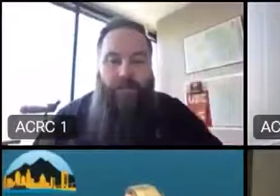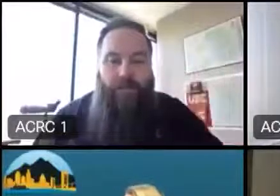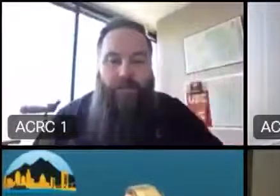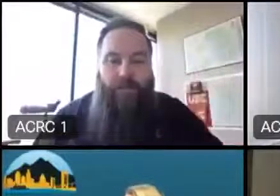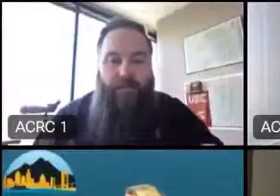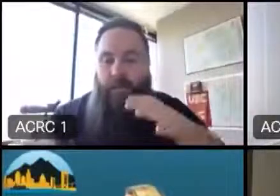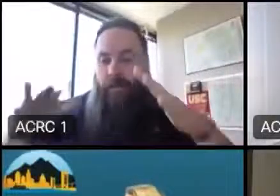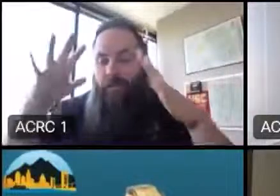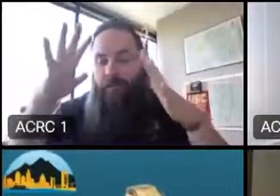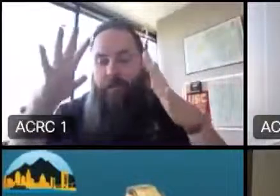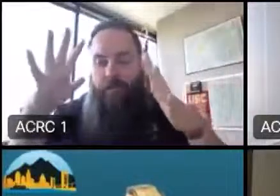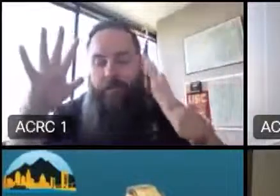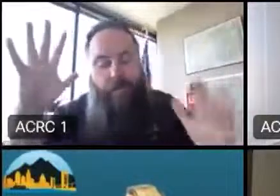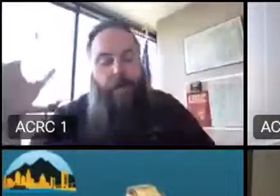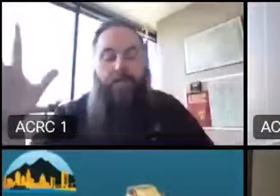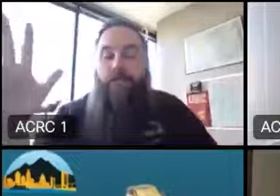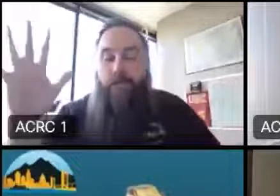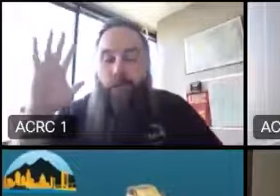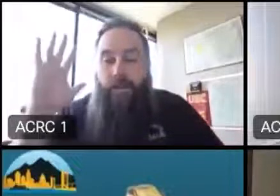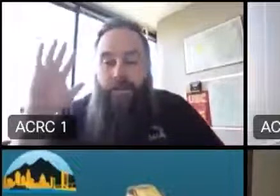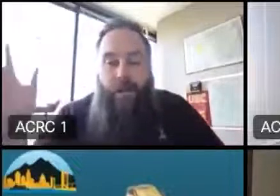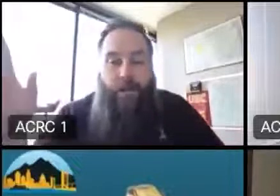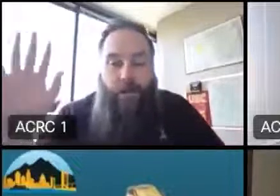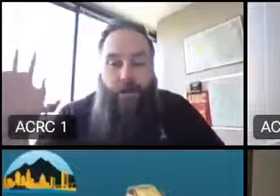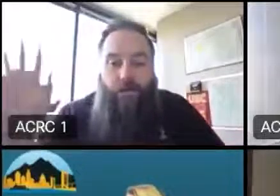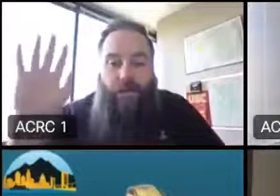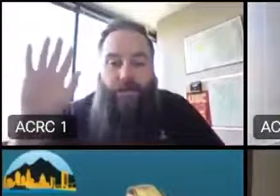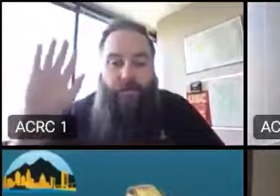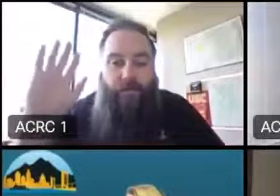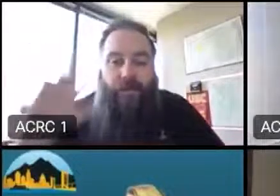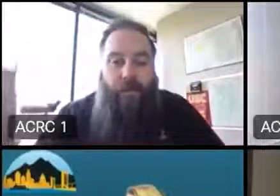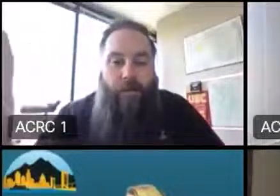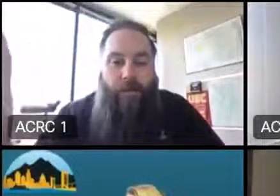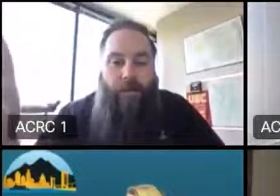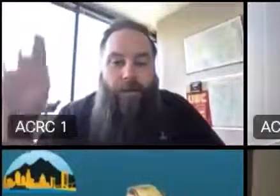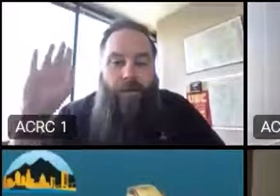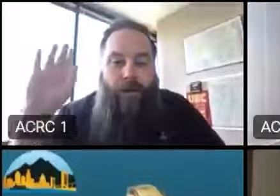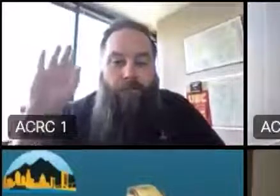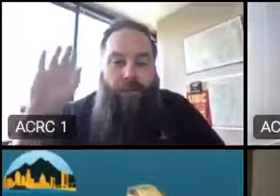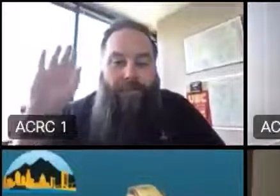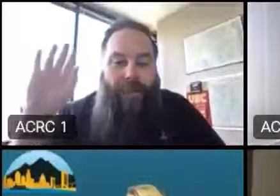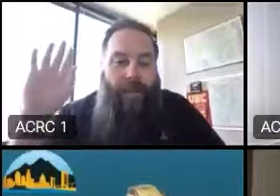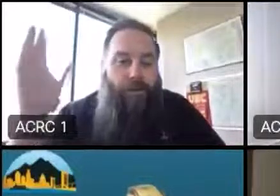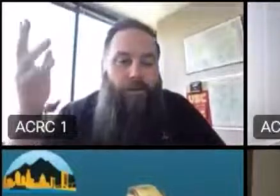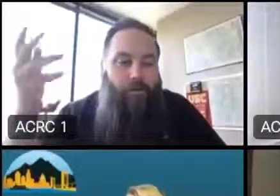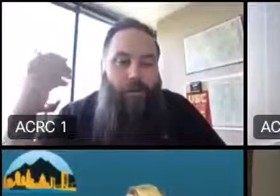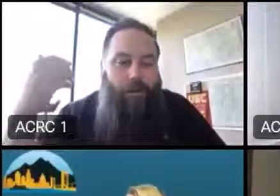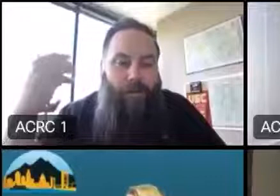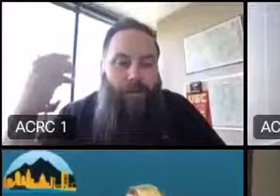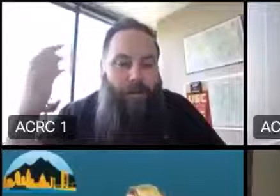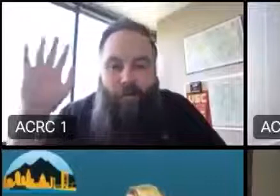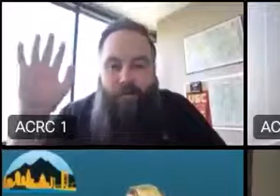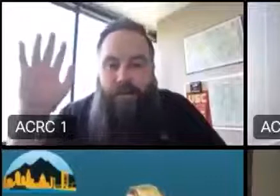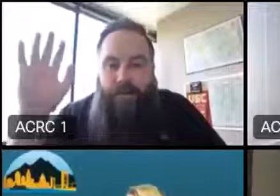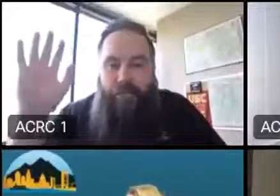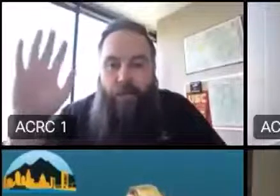getting things done. So just love to leave on a positive note and a shout out to all of you guys that have put that work in, because yeah, we don't want the